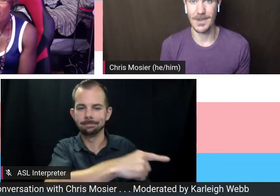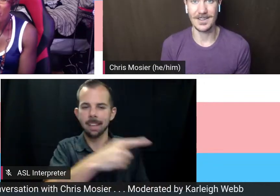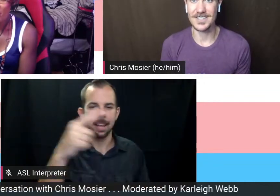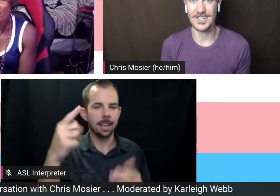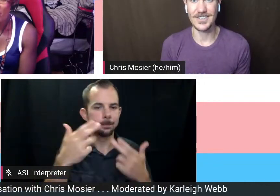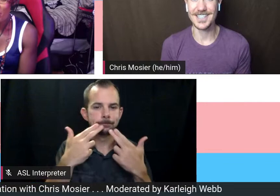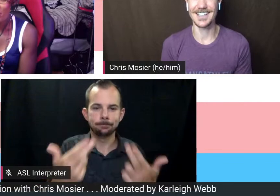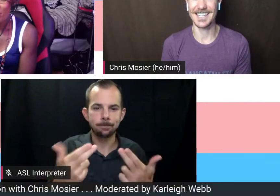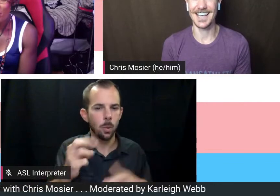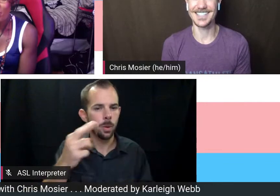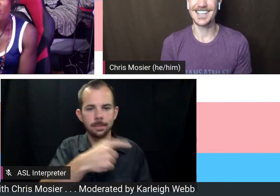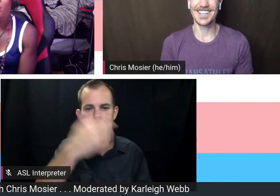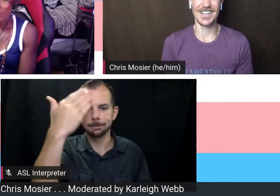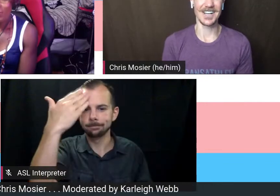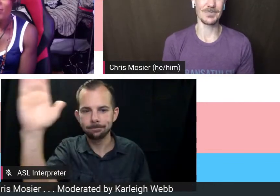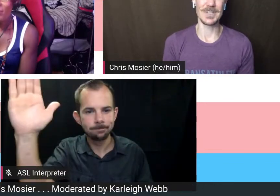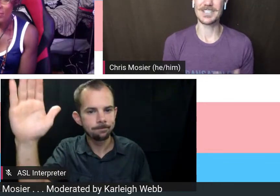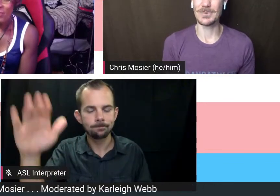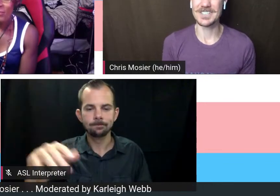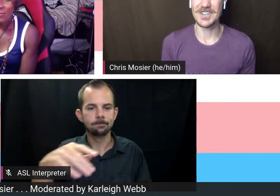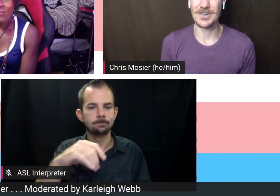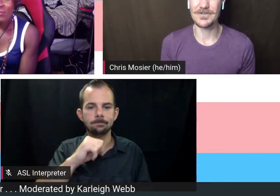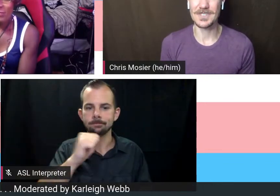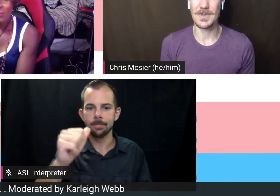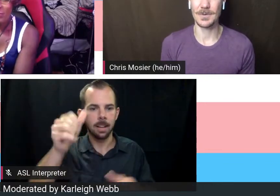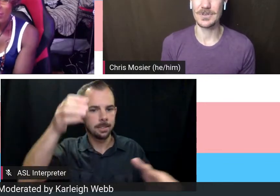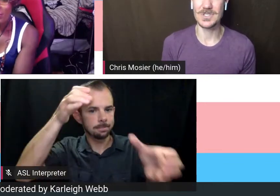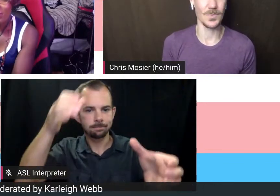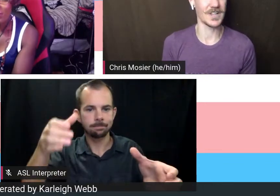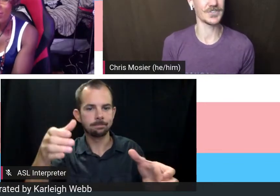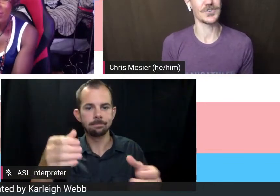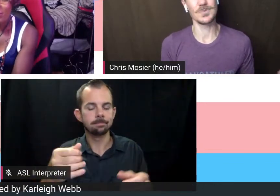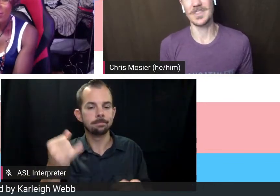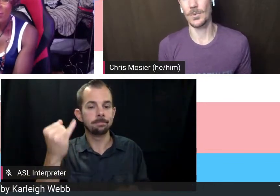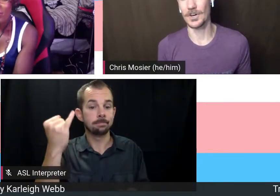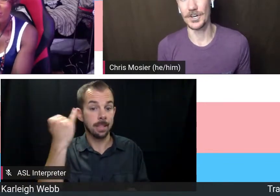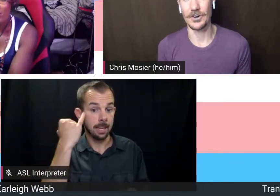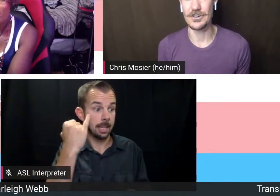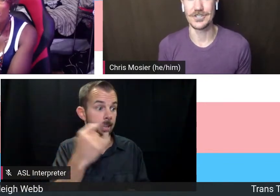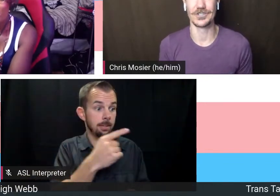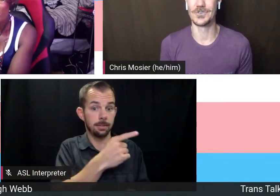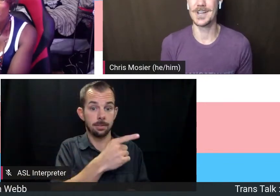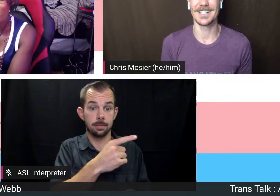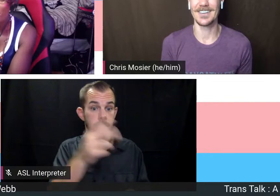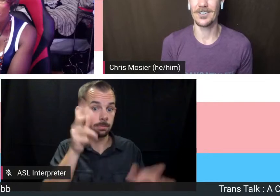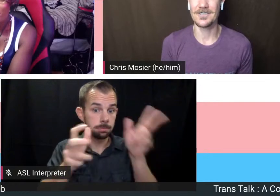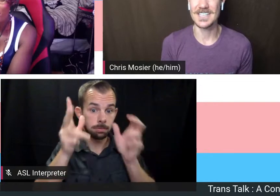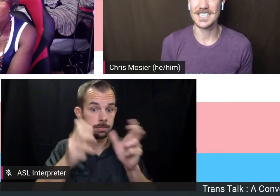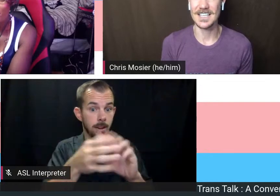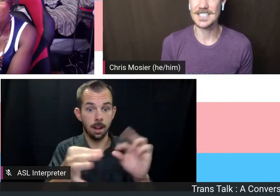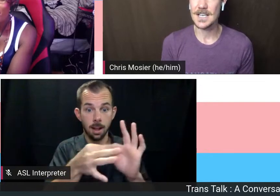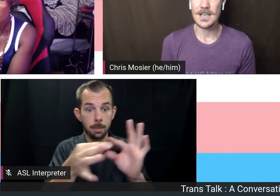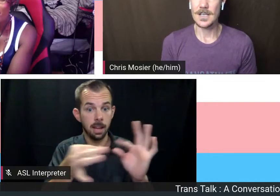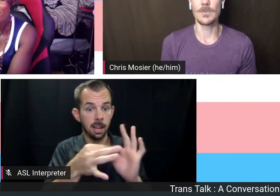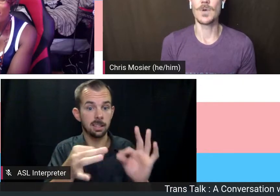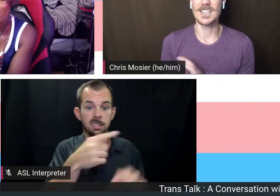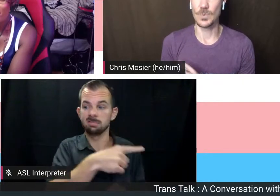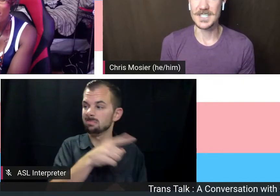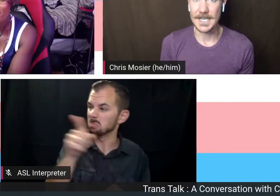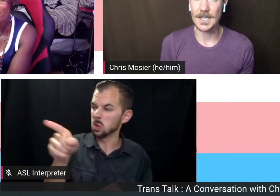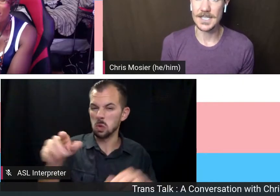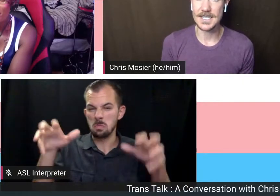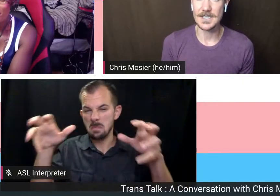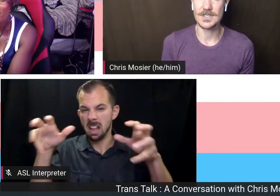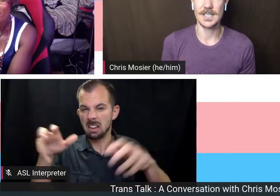is that we're monsters and that we don't deserve to be able to use the restroom and that we're going to hurt your children and like all of these things,